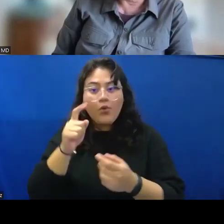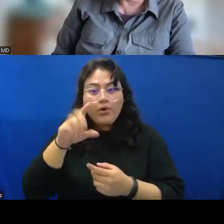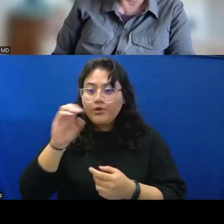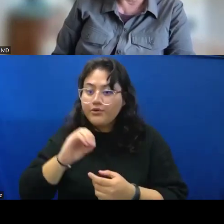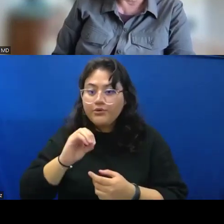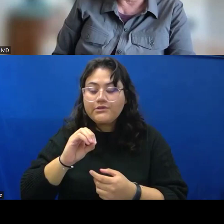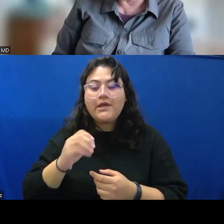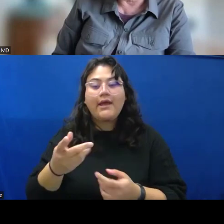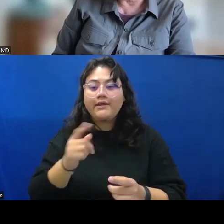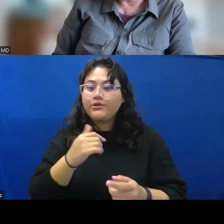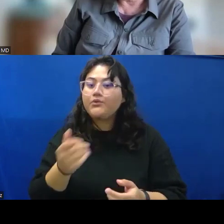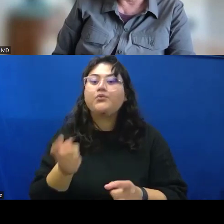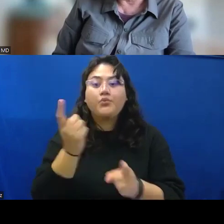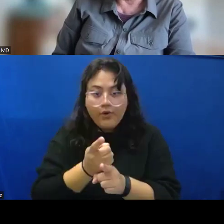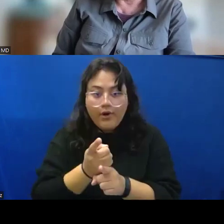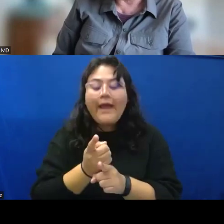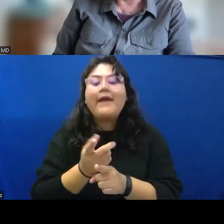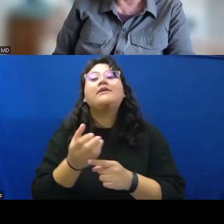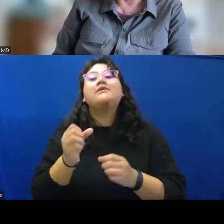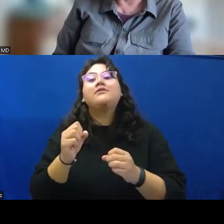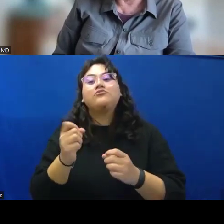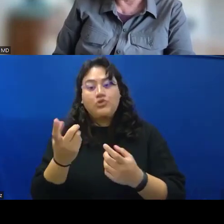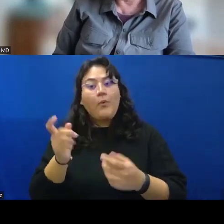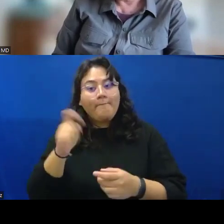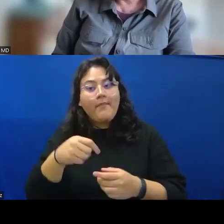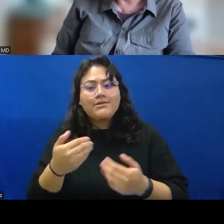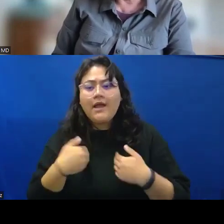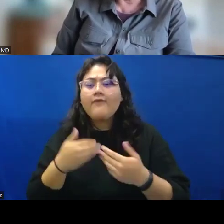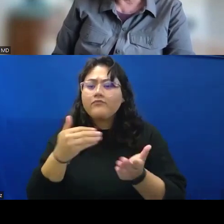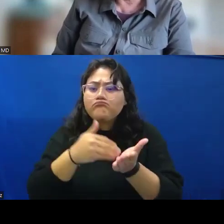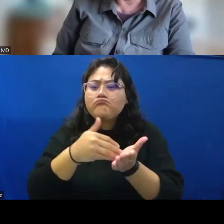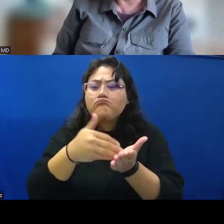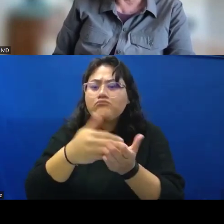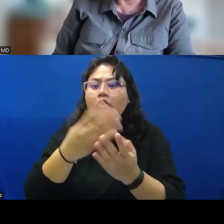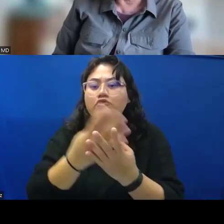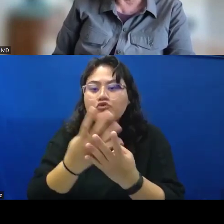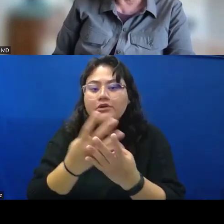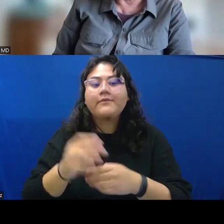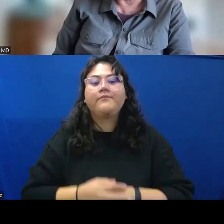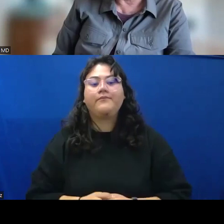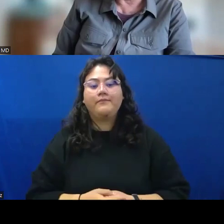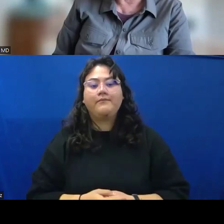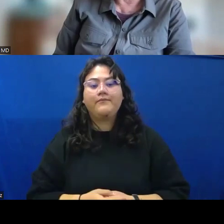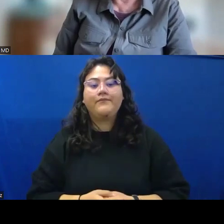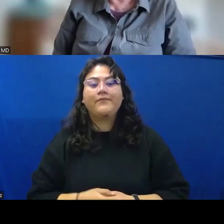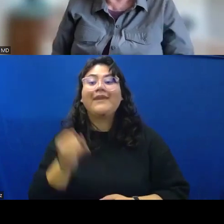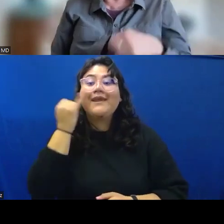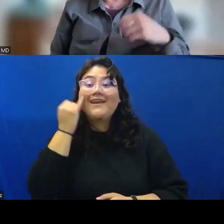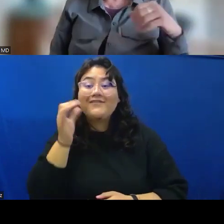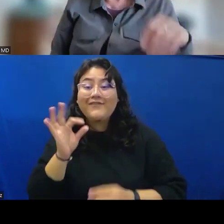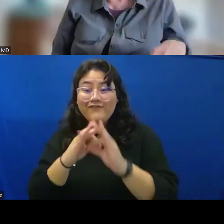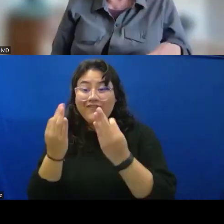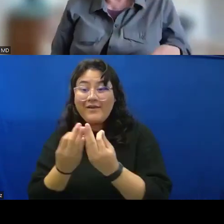shows the hearing is typical, for example, the child is hearing, but the family still has concerns over the next few